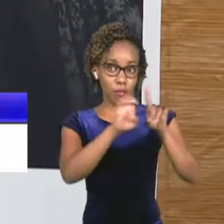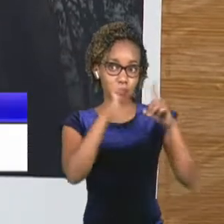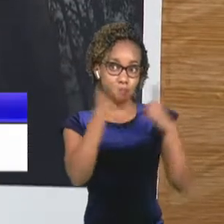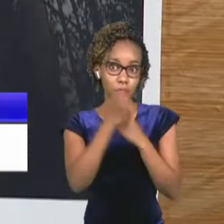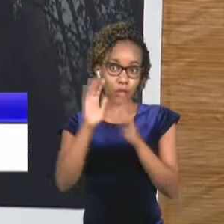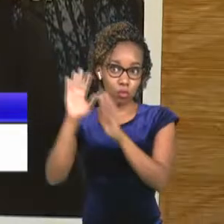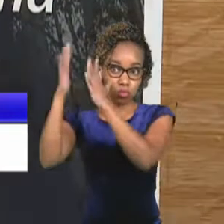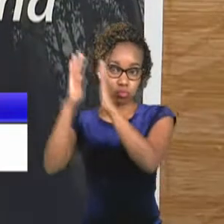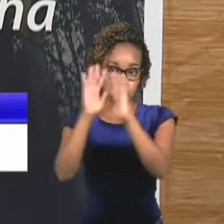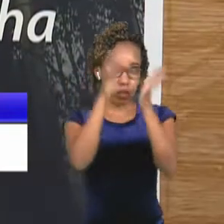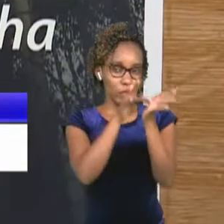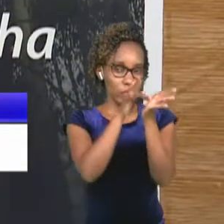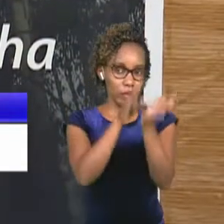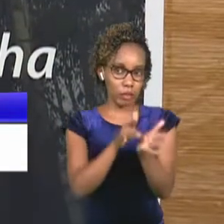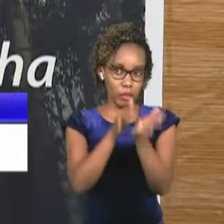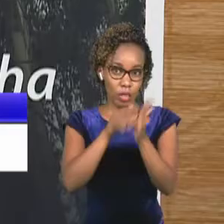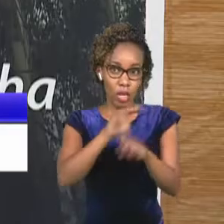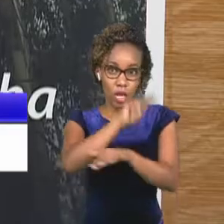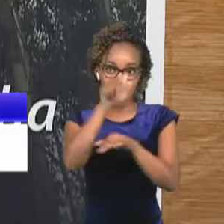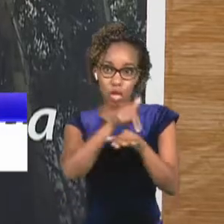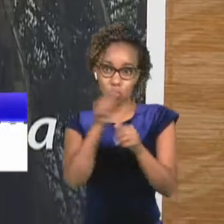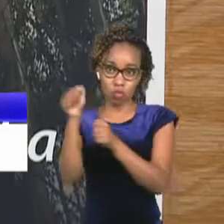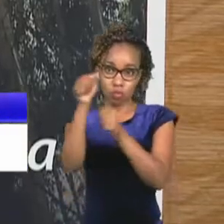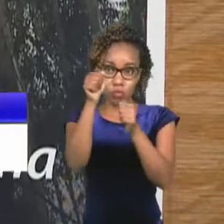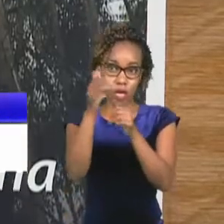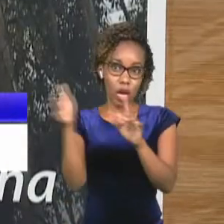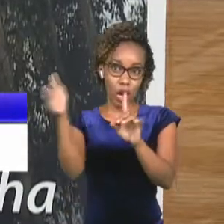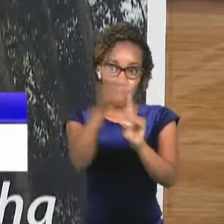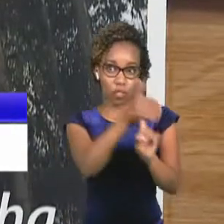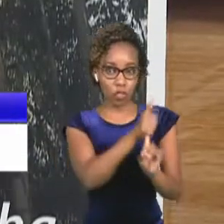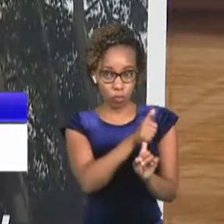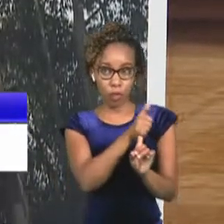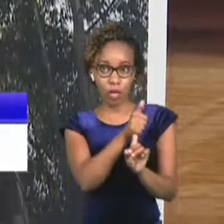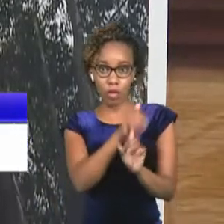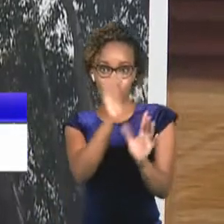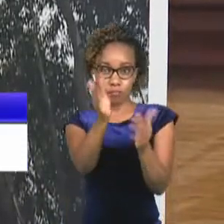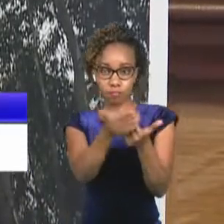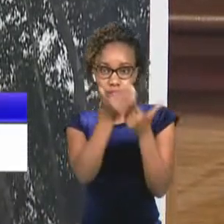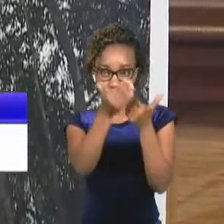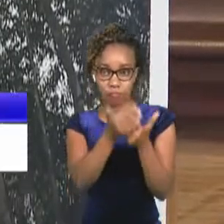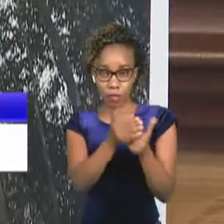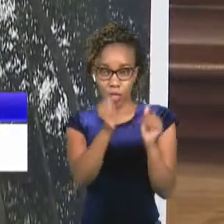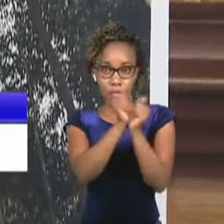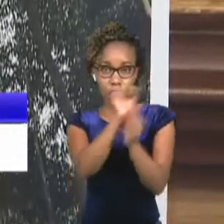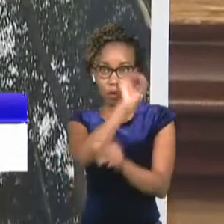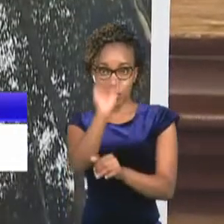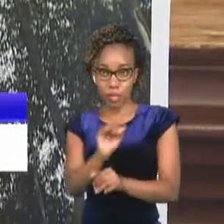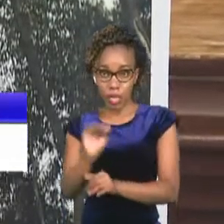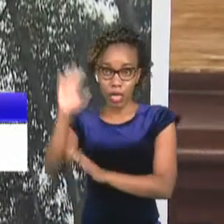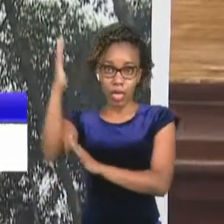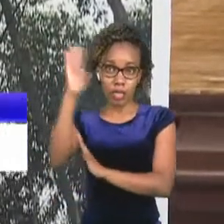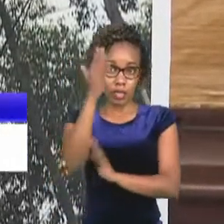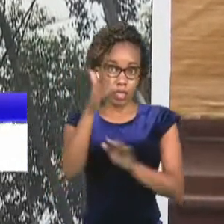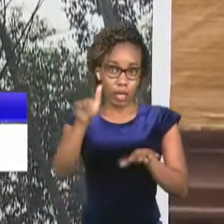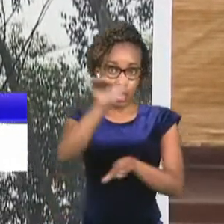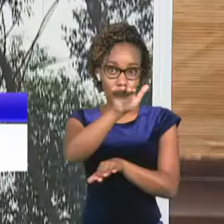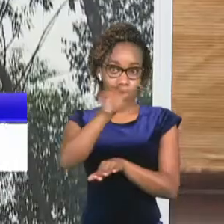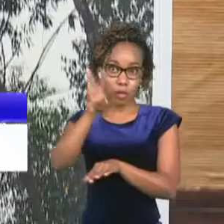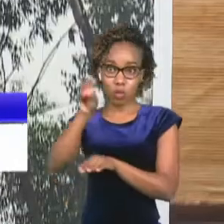Forestry re-emphasized on the national strategy for achieving and maintaining over 10% tree cover by the year